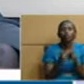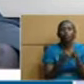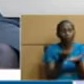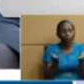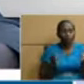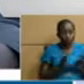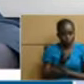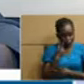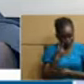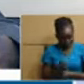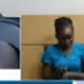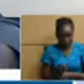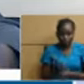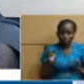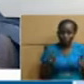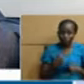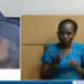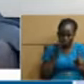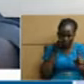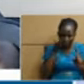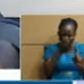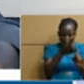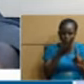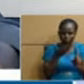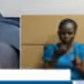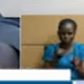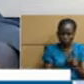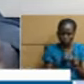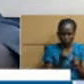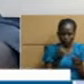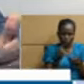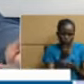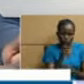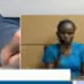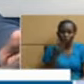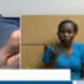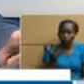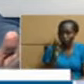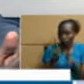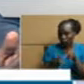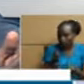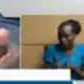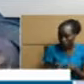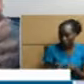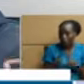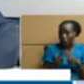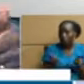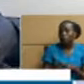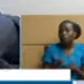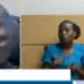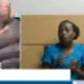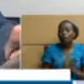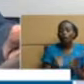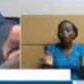yes, we cannot target on or look at only the 2.5 population we are looking at, but there's a